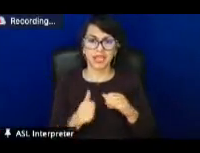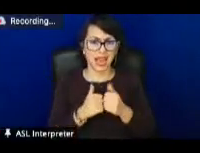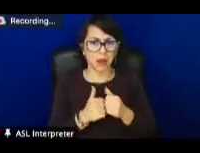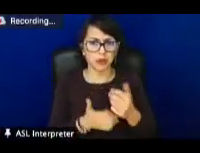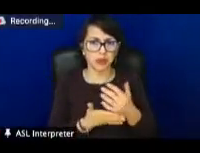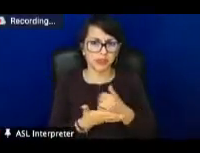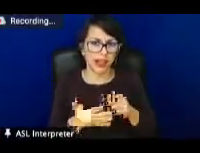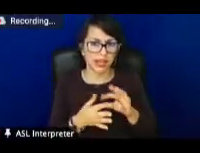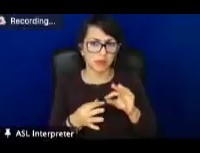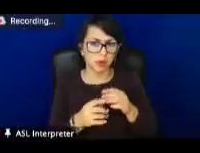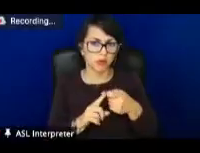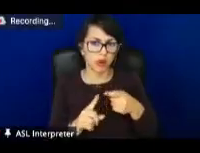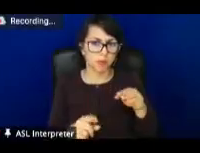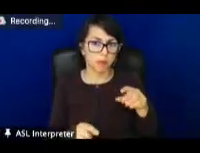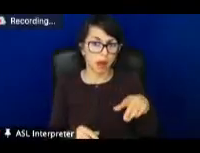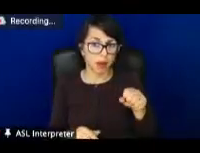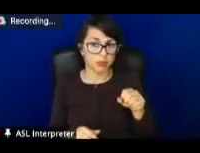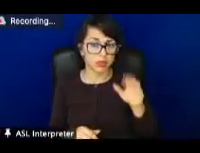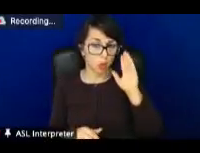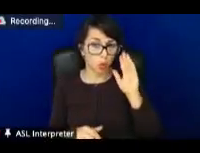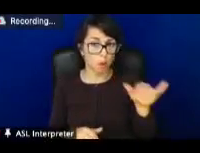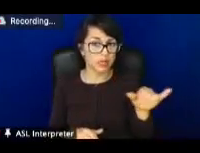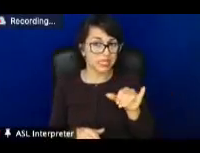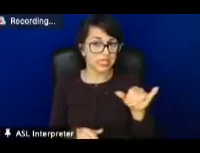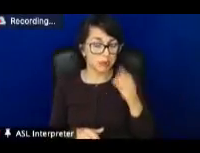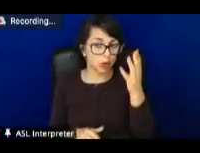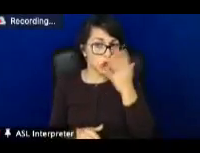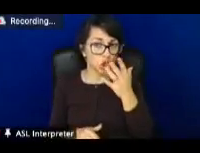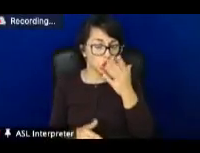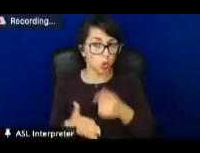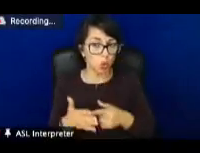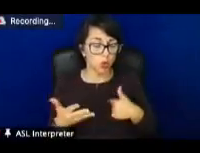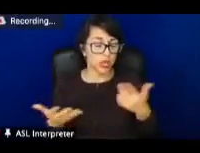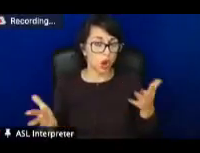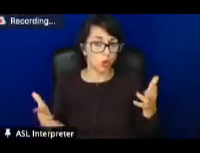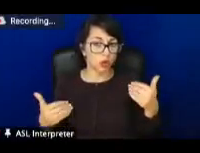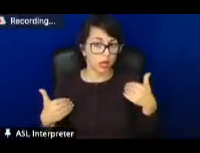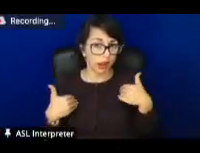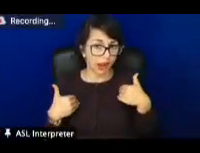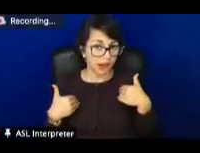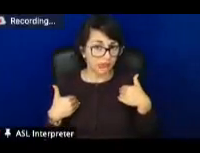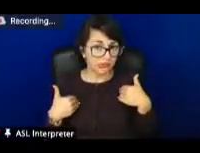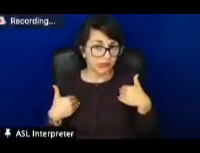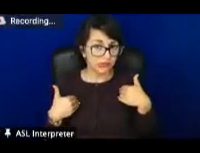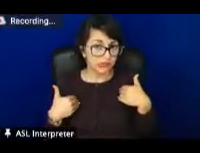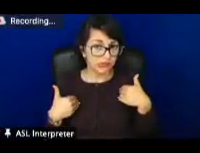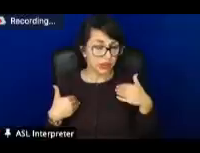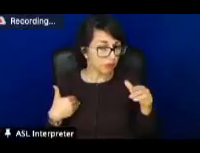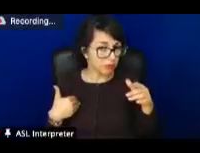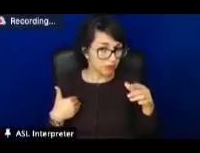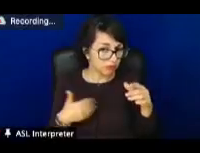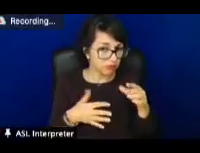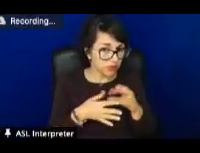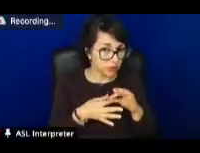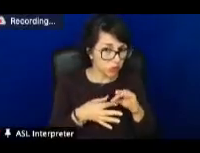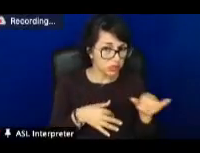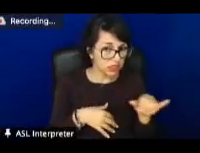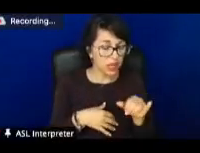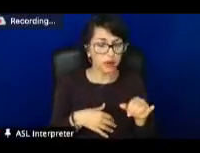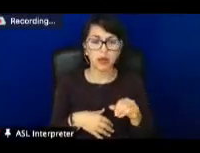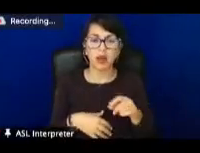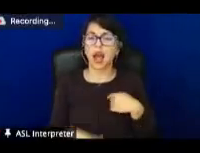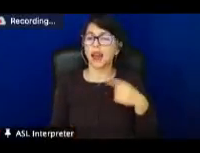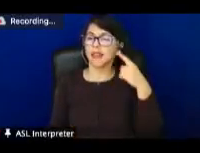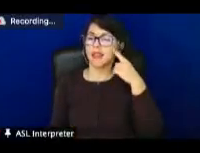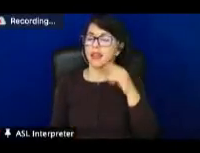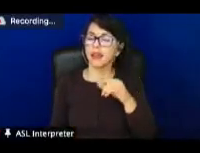Is it going to be similar to what we currently have? So I think the line drawers will have to kind of